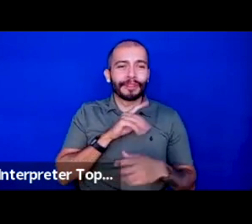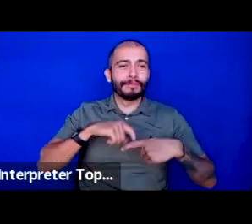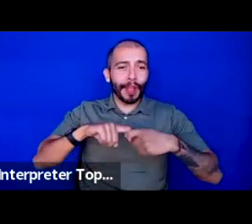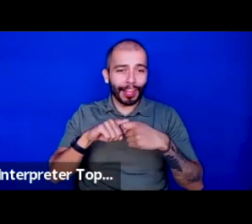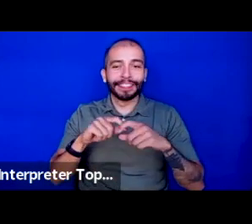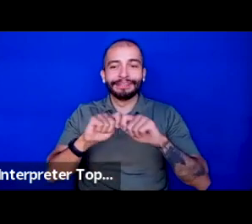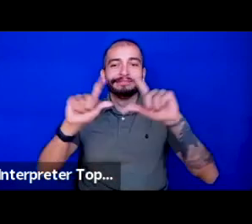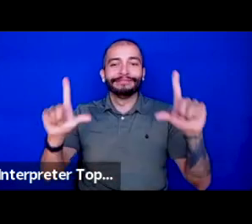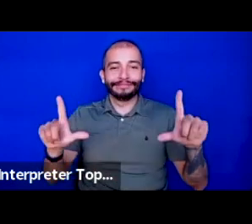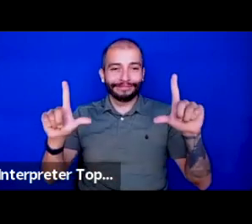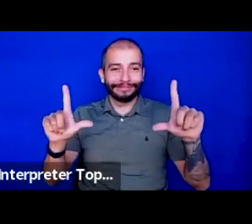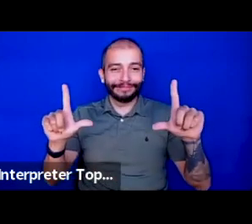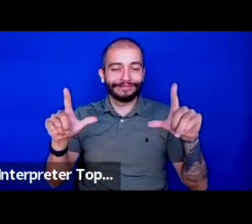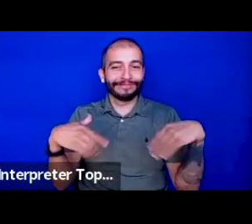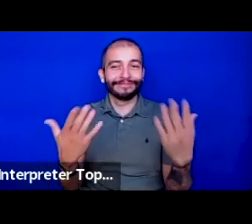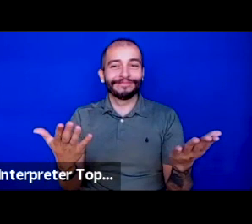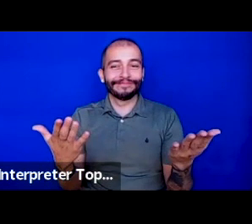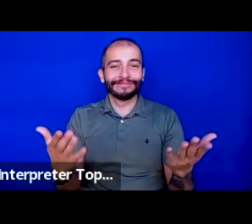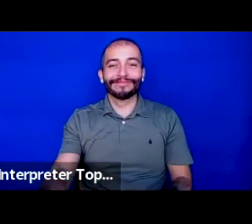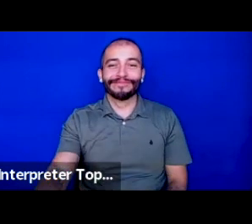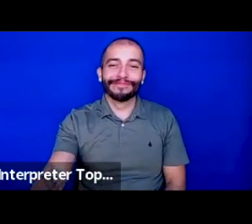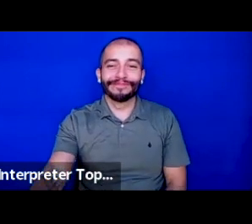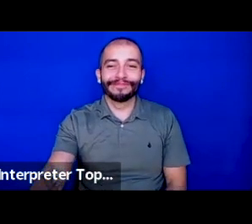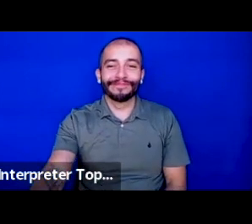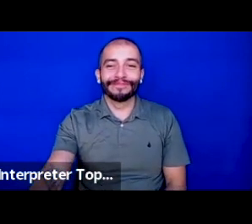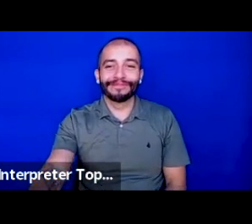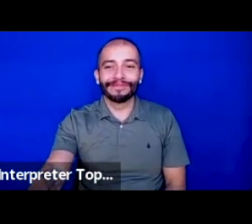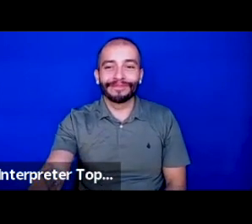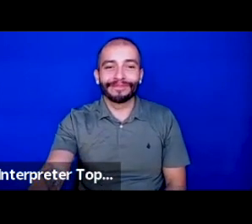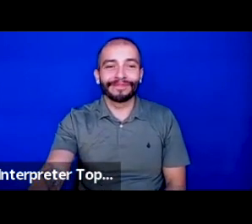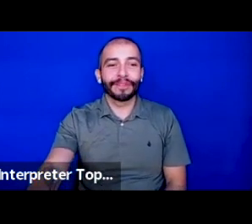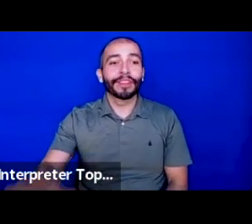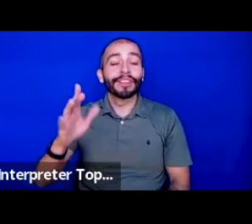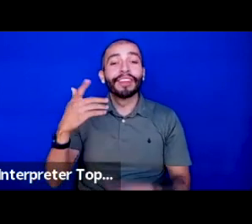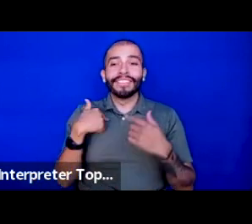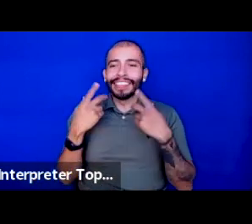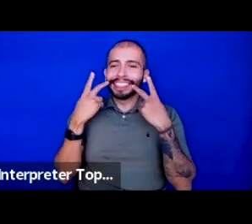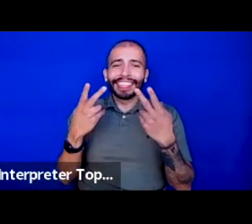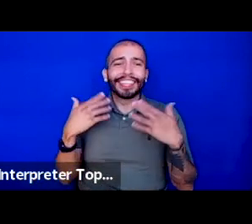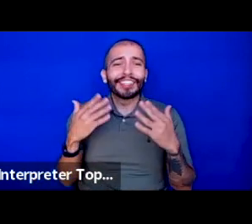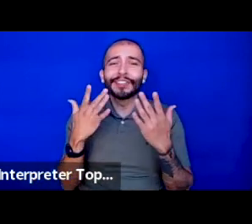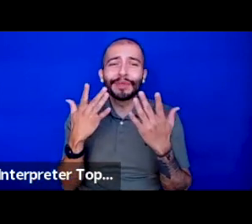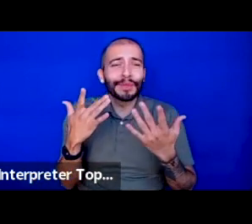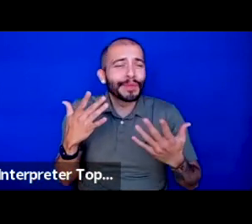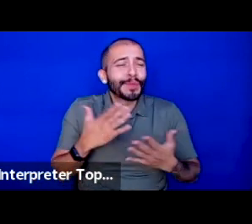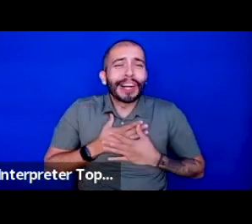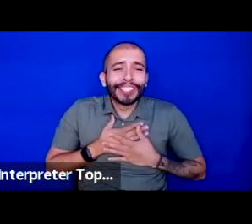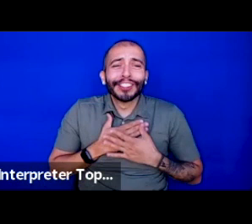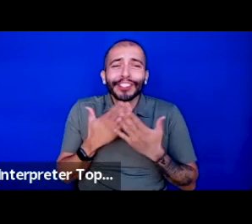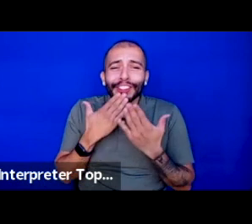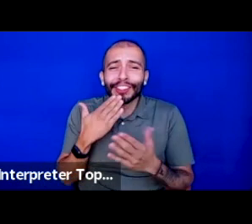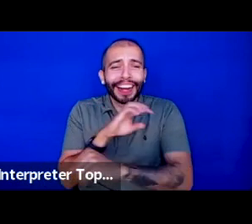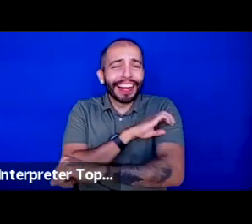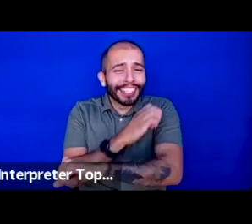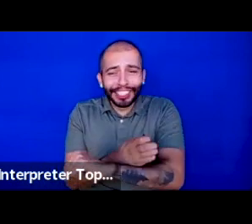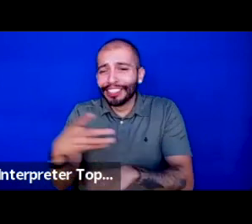Seeing all the gratitude and energy in the chat here. Thank you, great. So really excited to